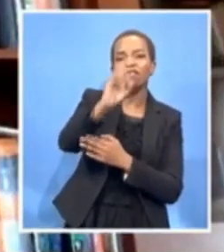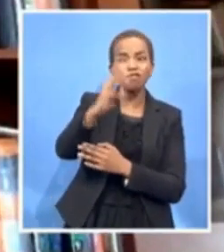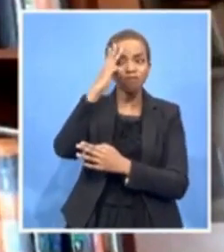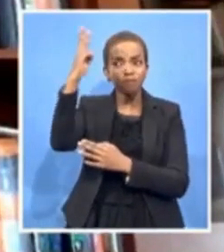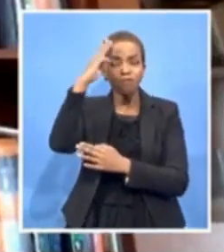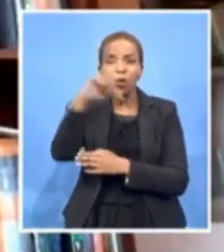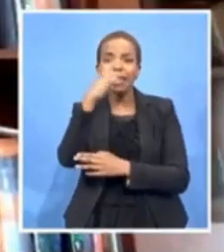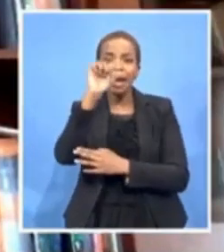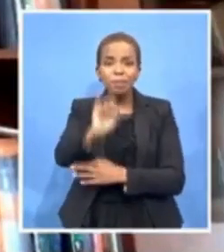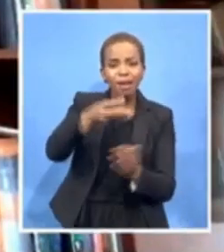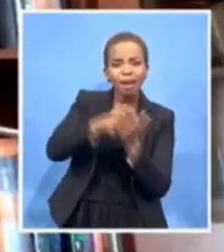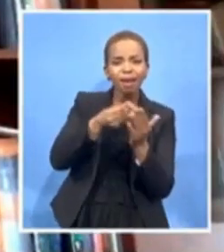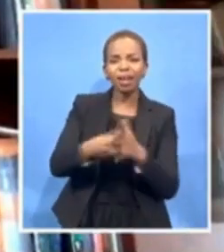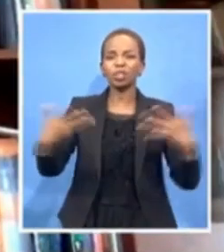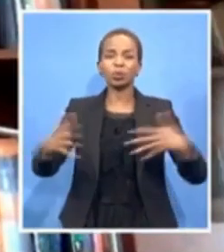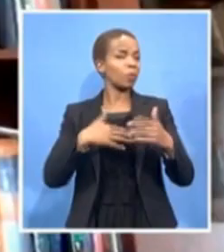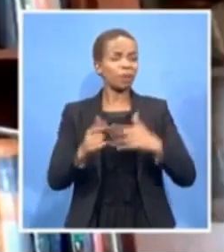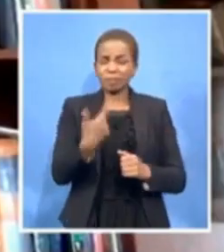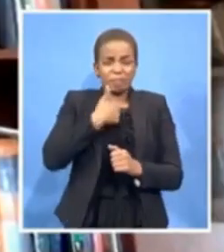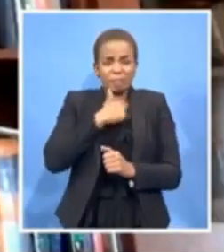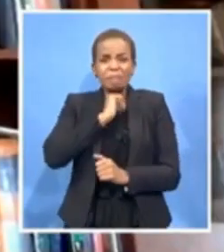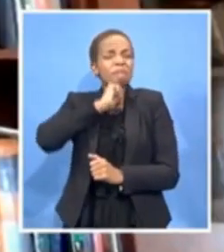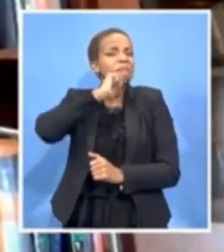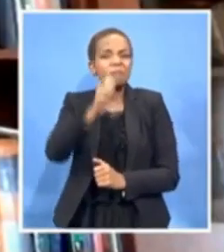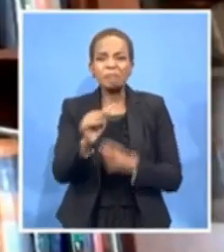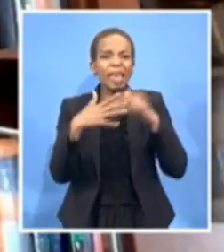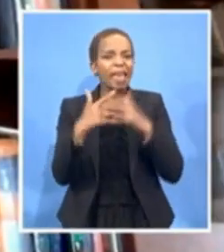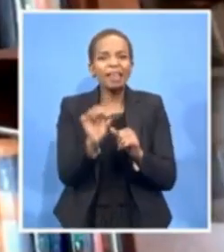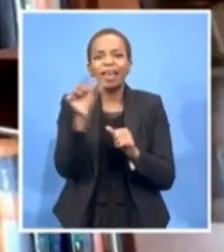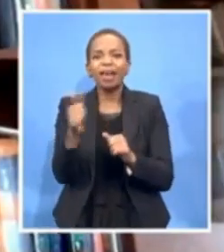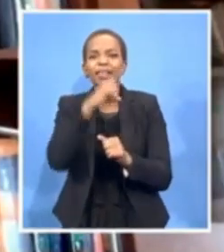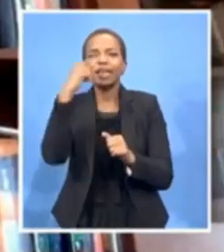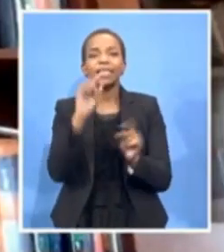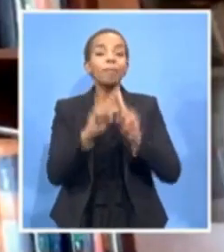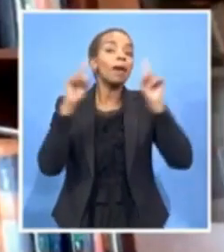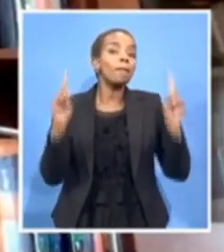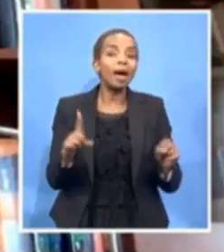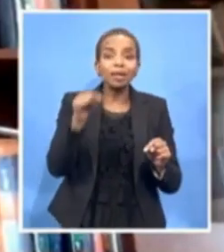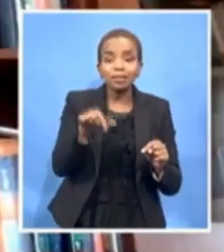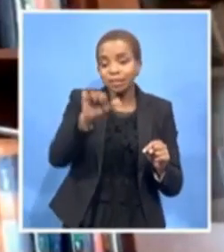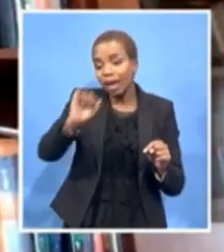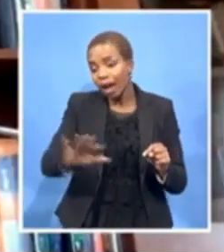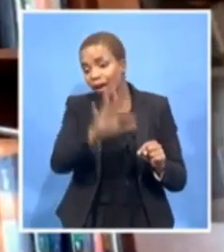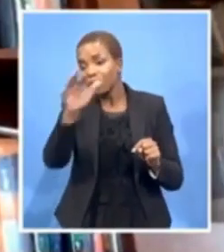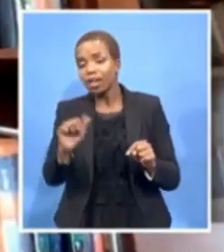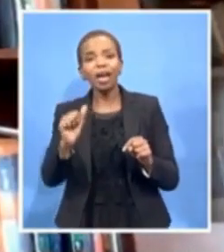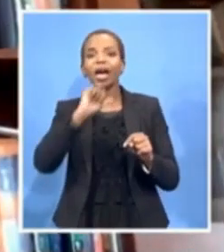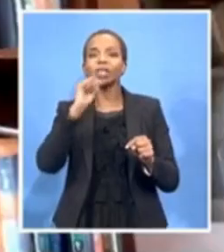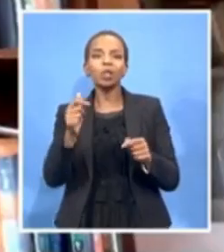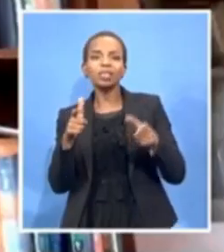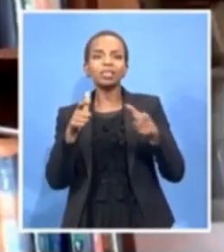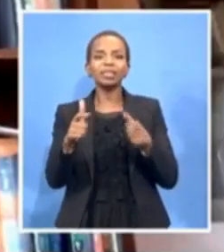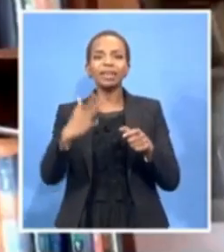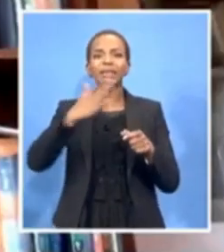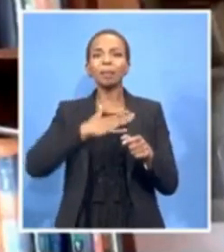forward to the day when the South Africans will not be threatened by the Nigerians or the Ghanaians threatened by the Nigerians. I look